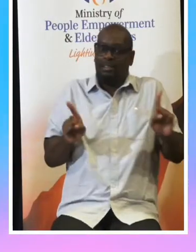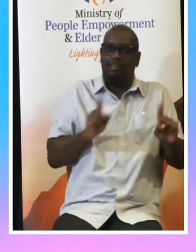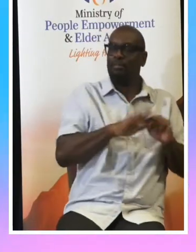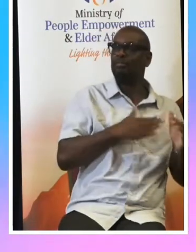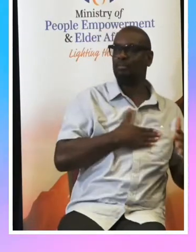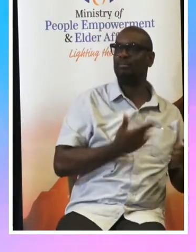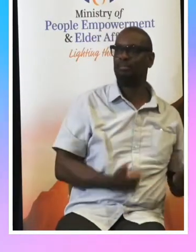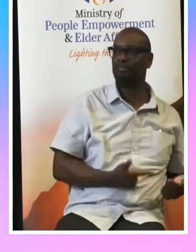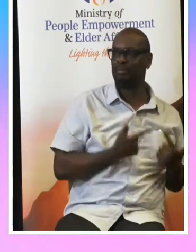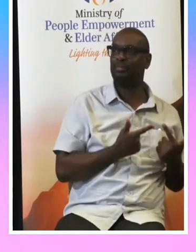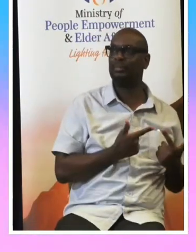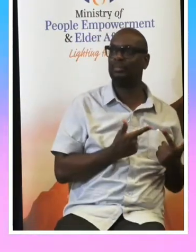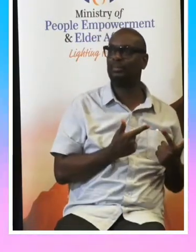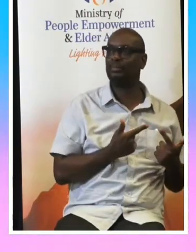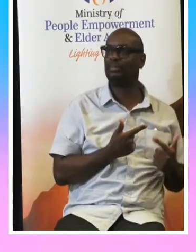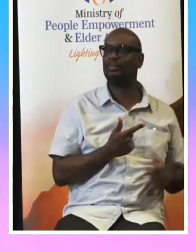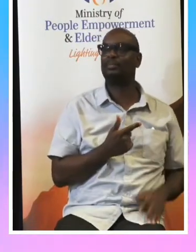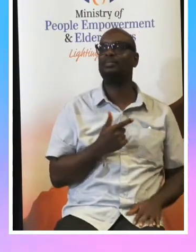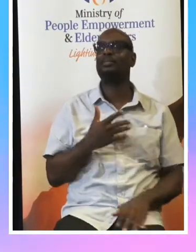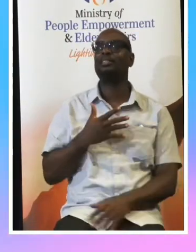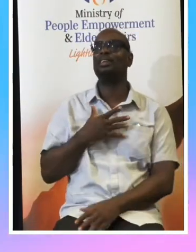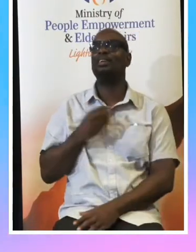of many,